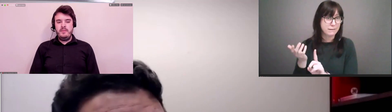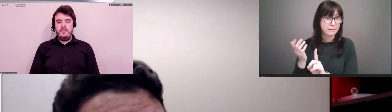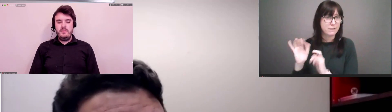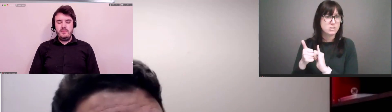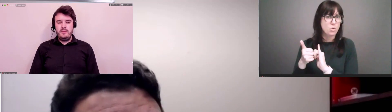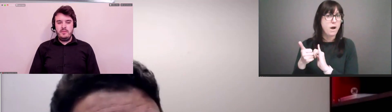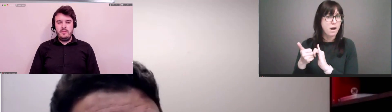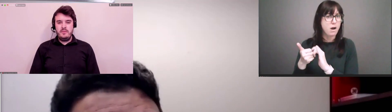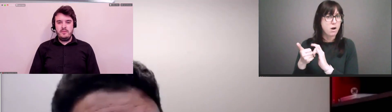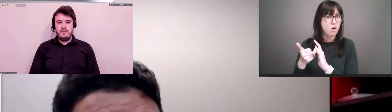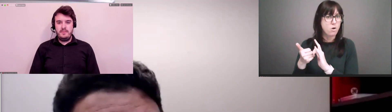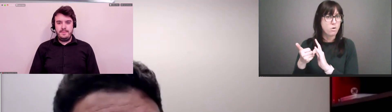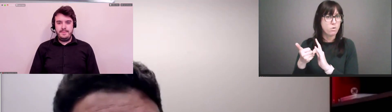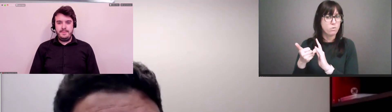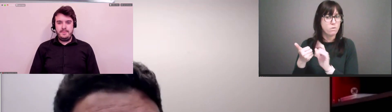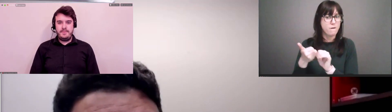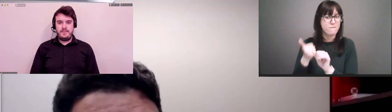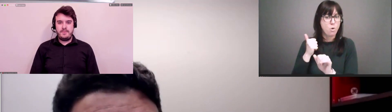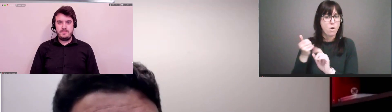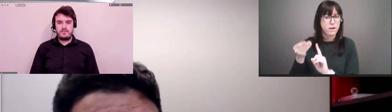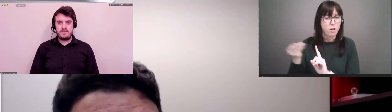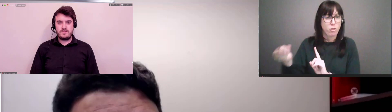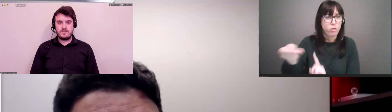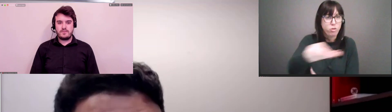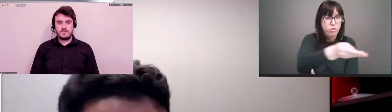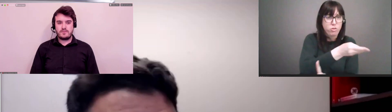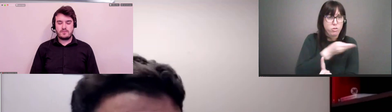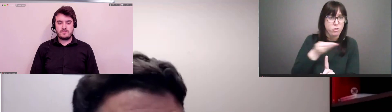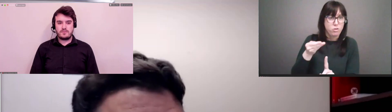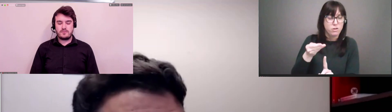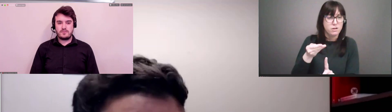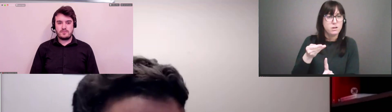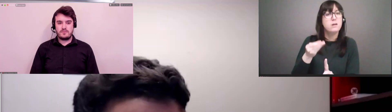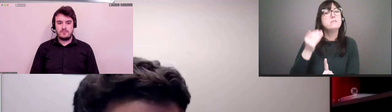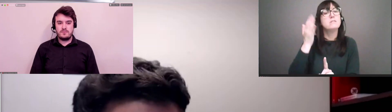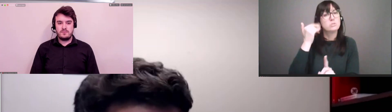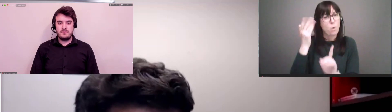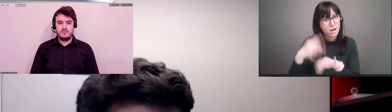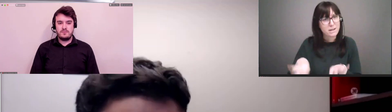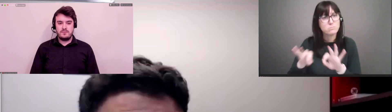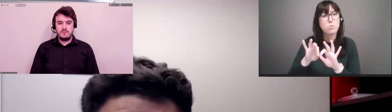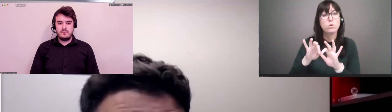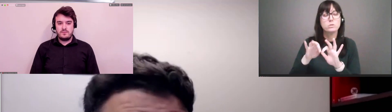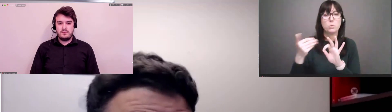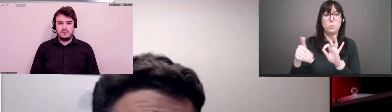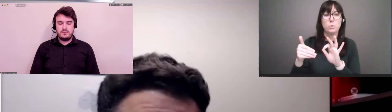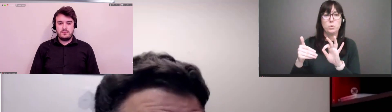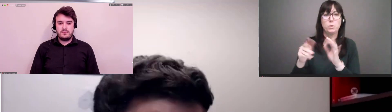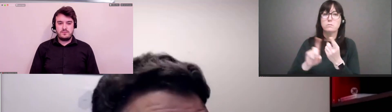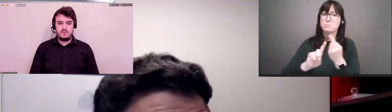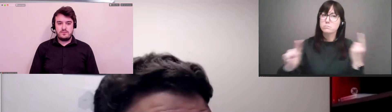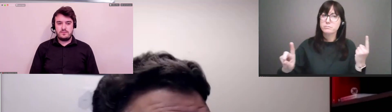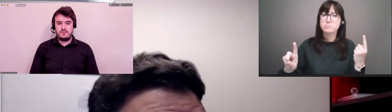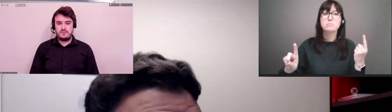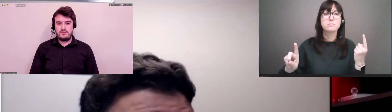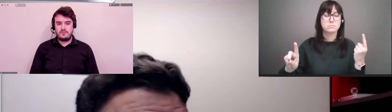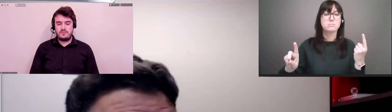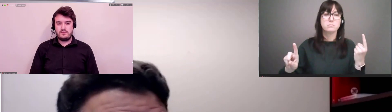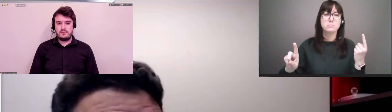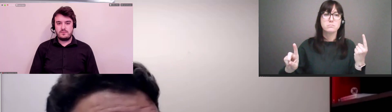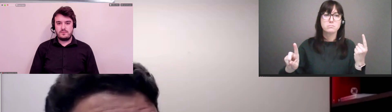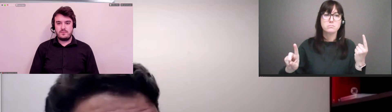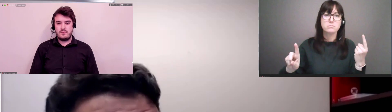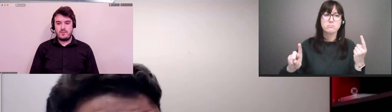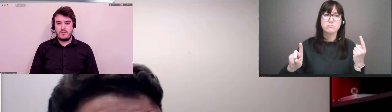others. And so that's why we've needed, due to the characteristics of this virus, quite broad